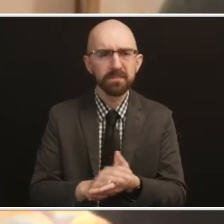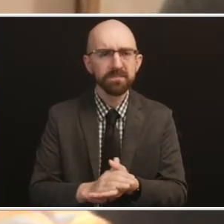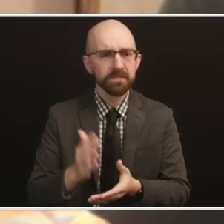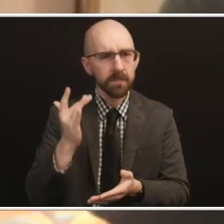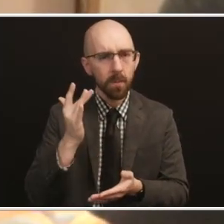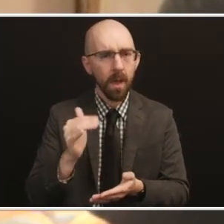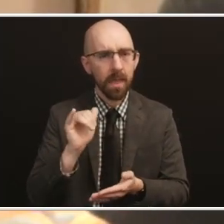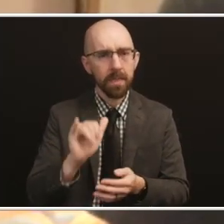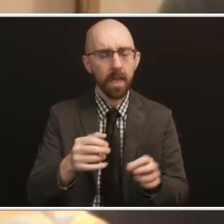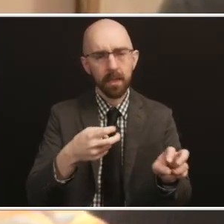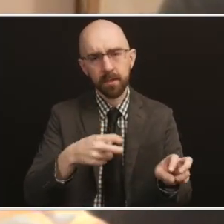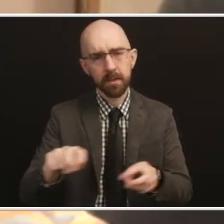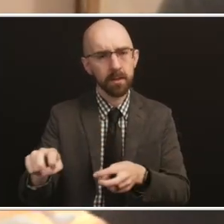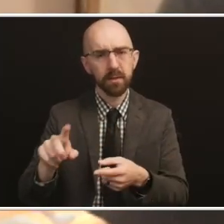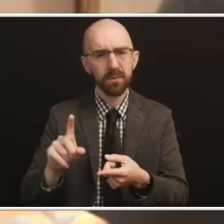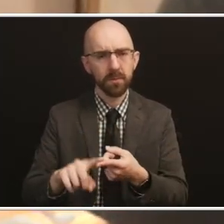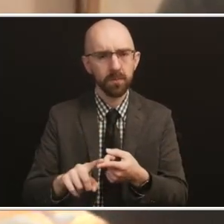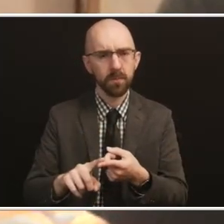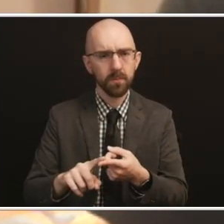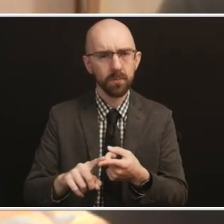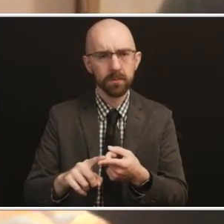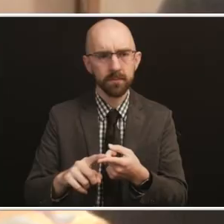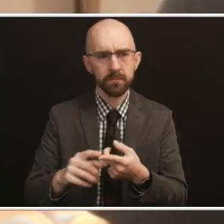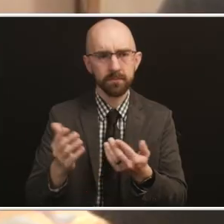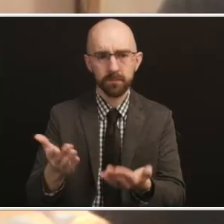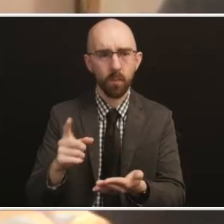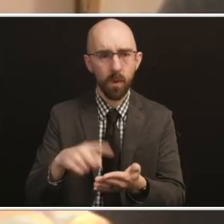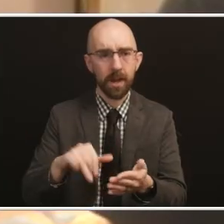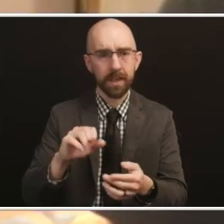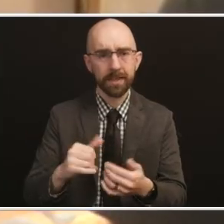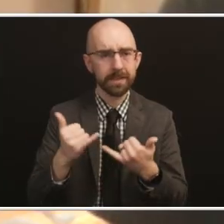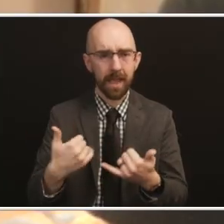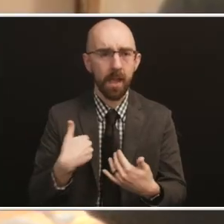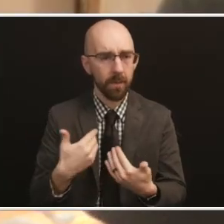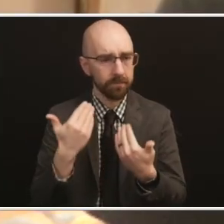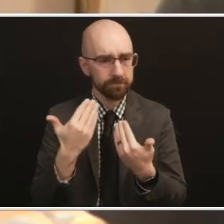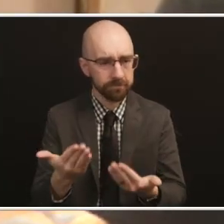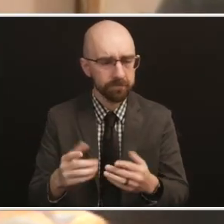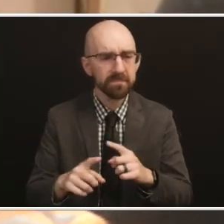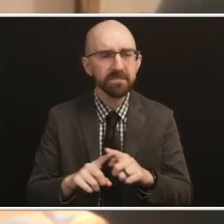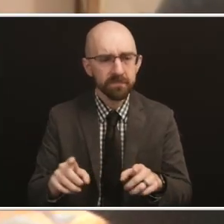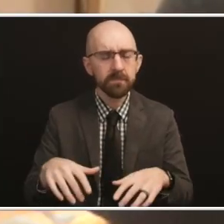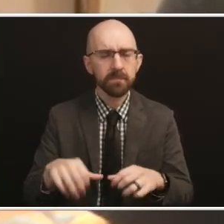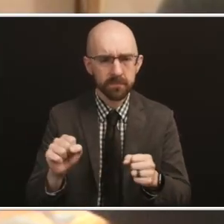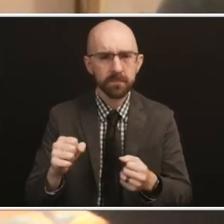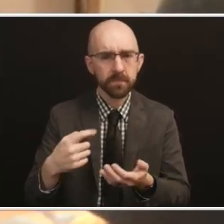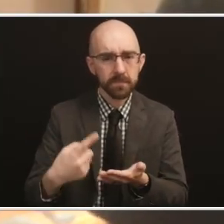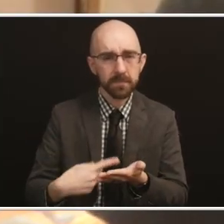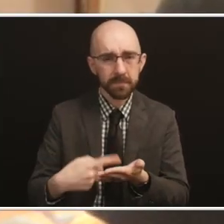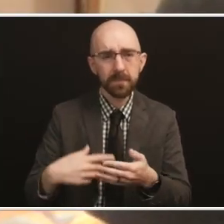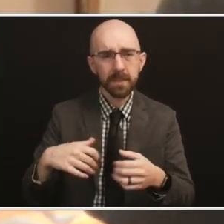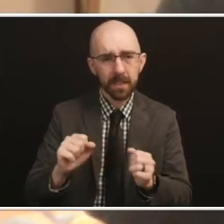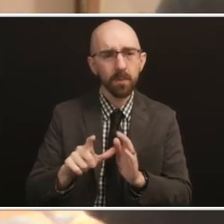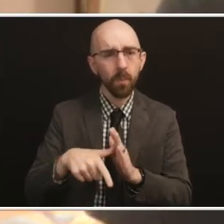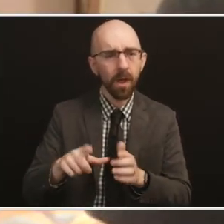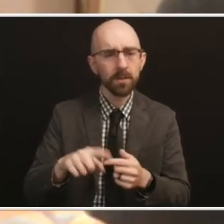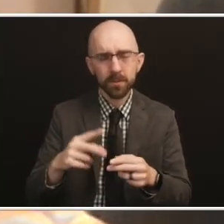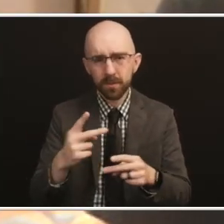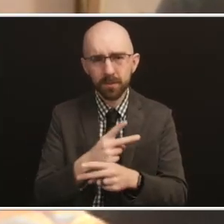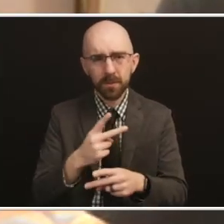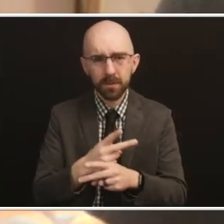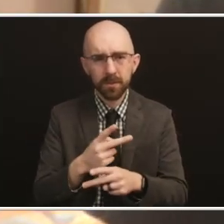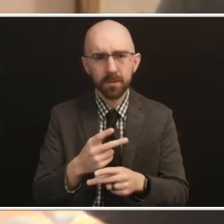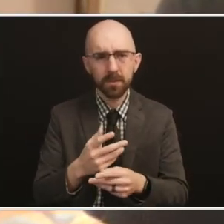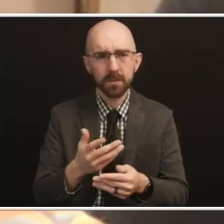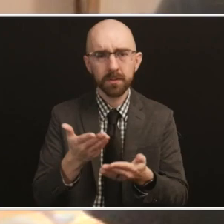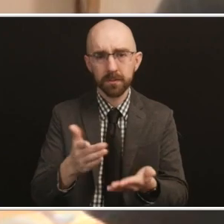went to the way they did, I don't know, but sometimes it takes you a little bit to figure out that he actually